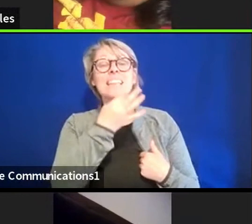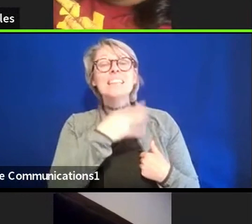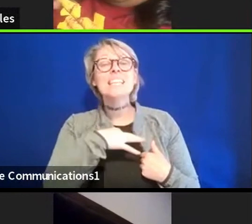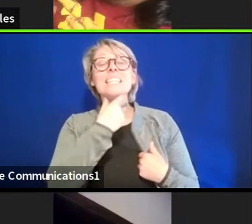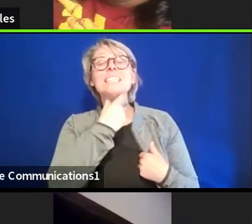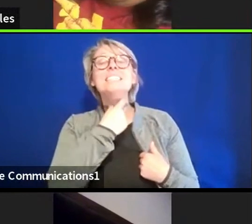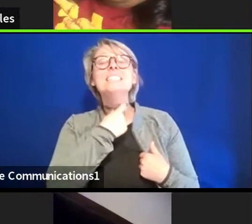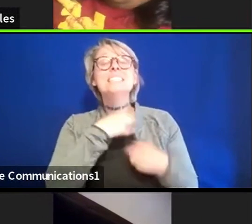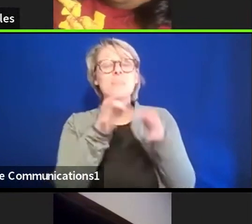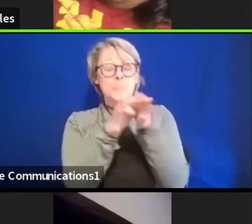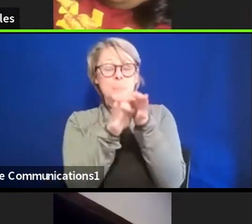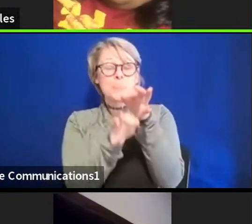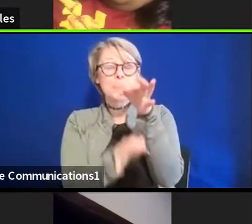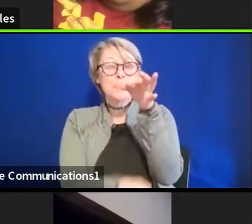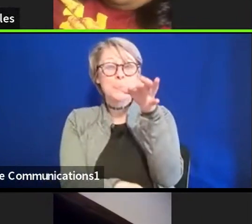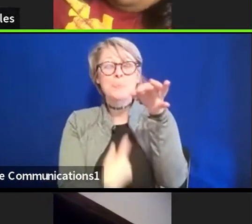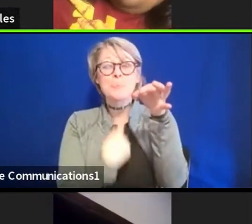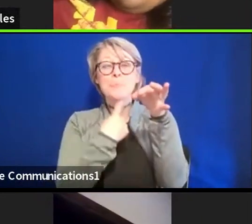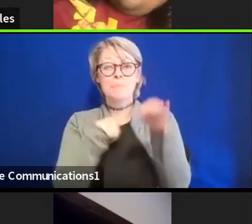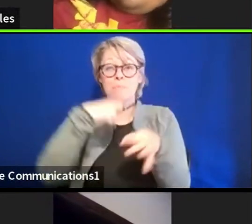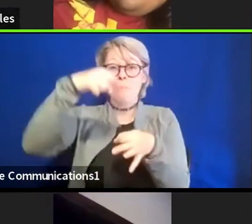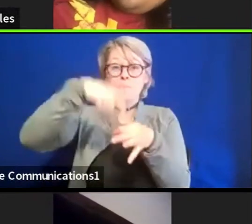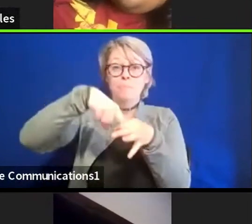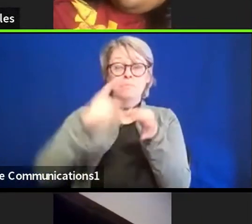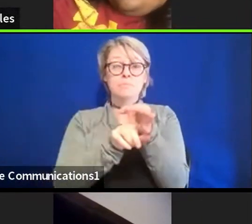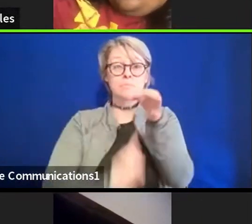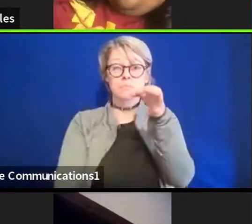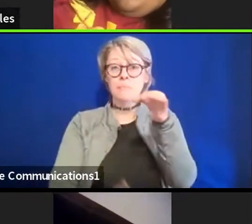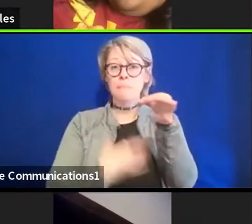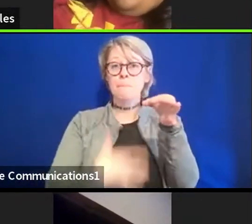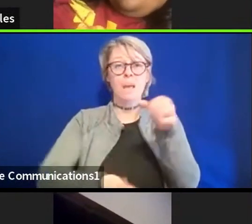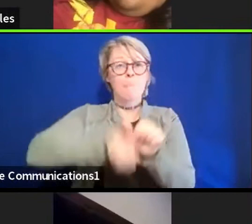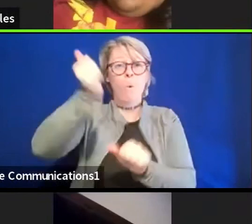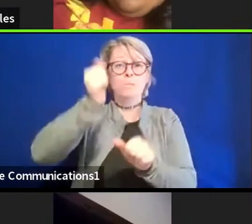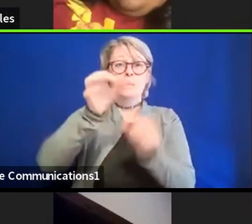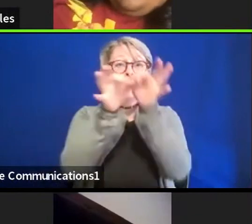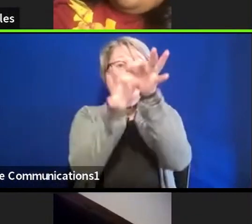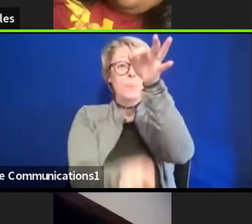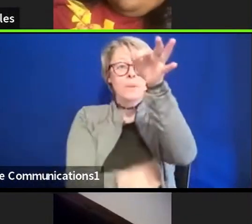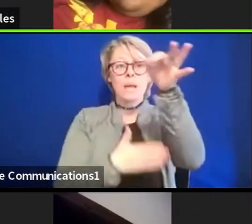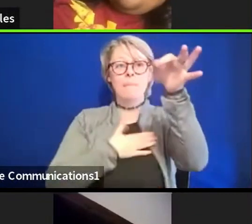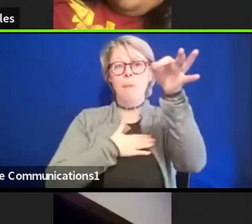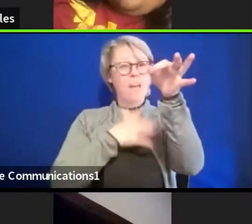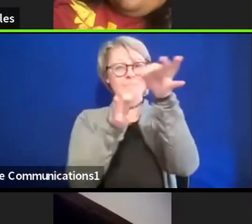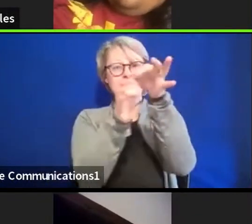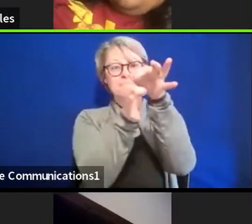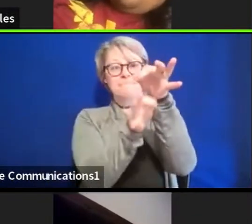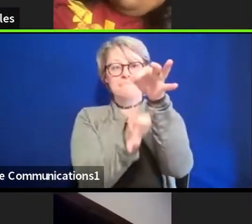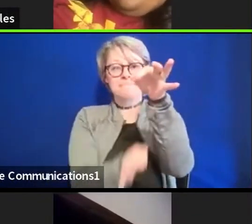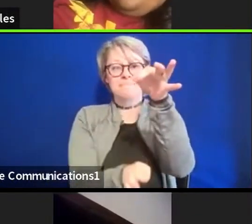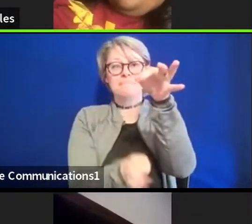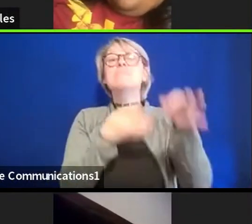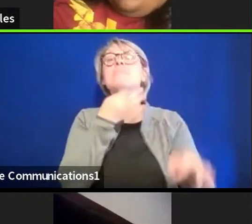my esophagus. Like usually people's esophagus is like straight. Mine isn't straight. It's like kind of a